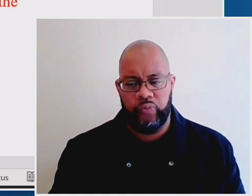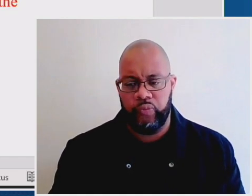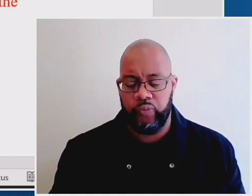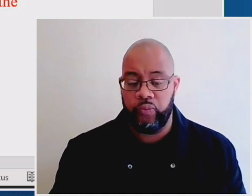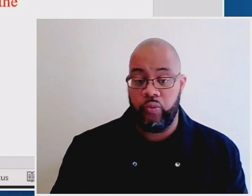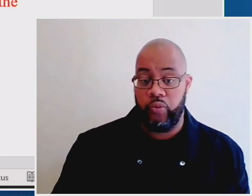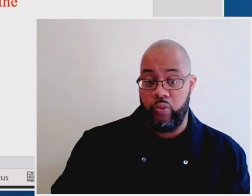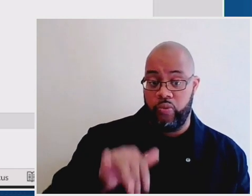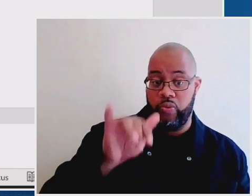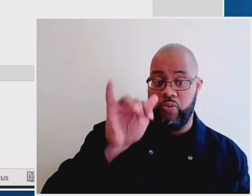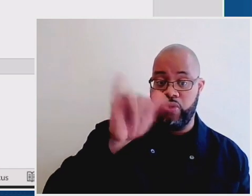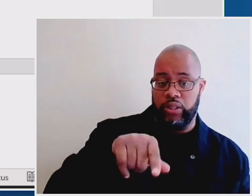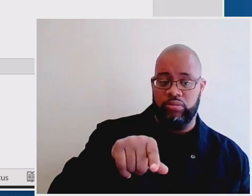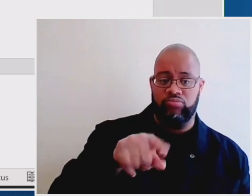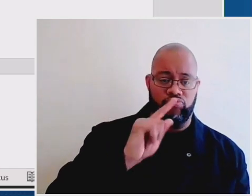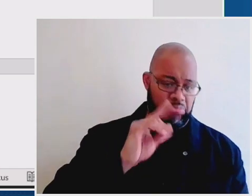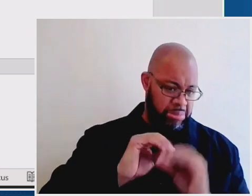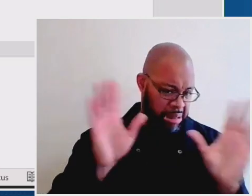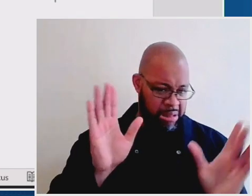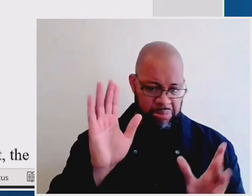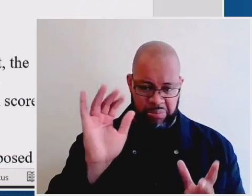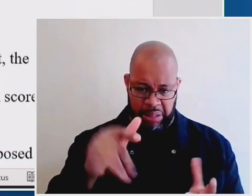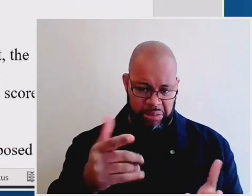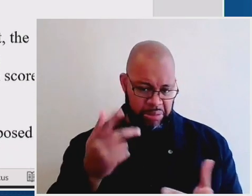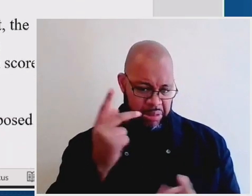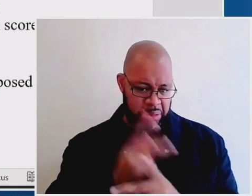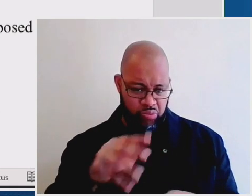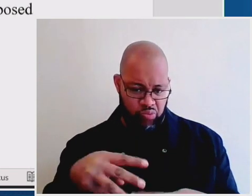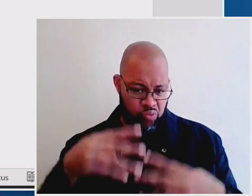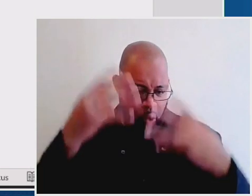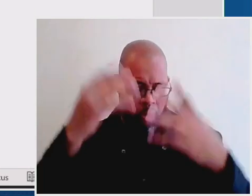That's pretty clear. If we can keep scrolling.